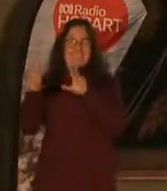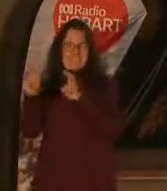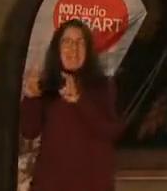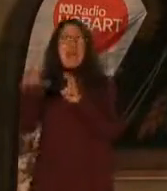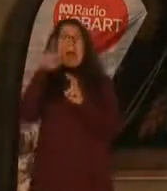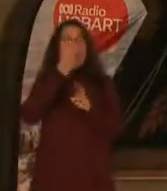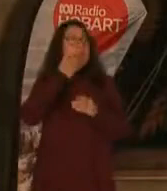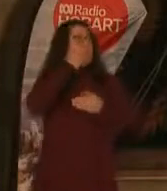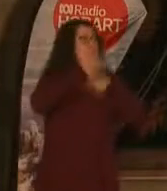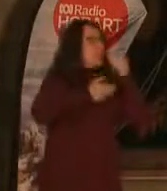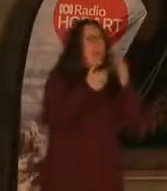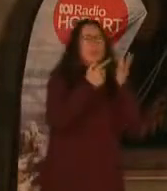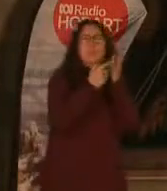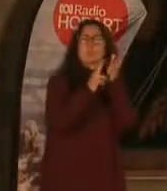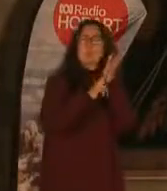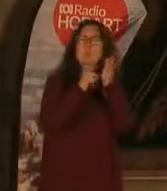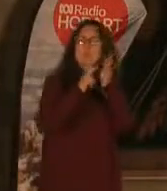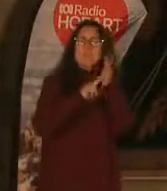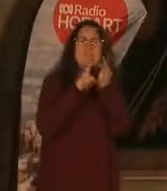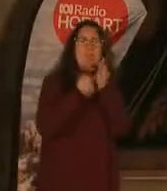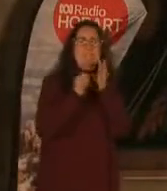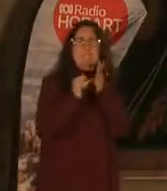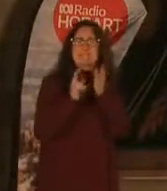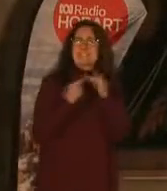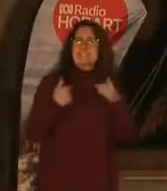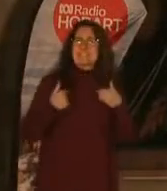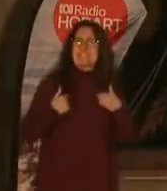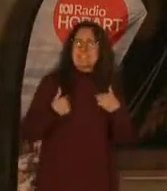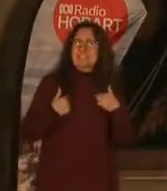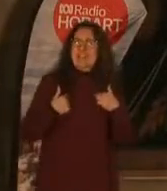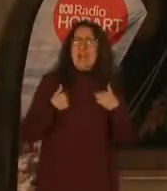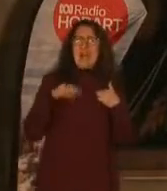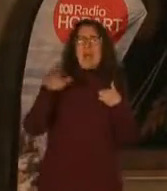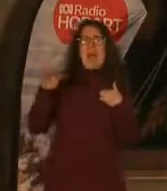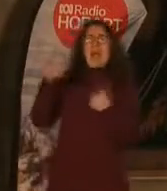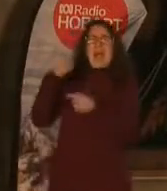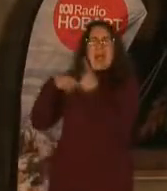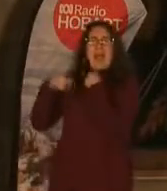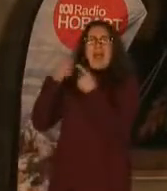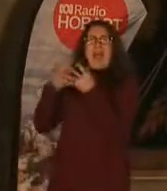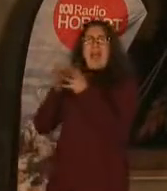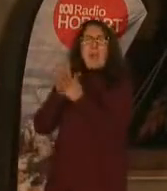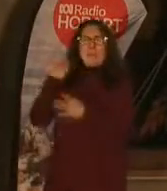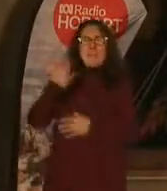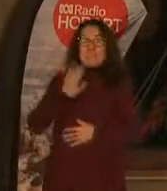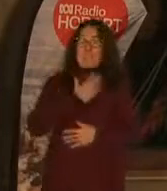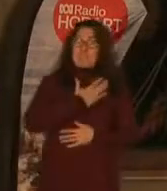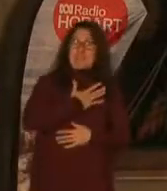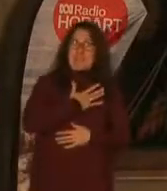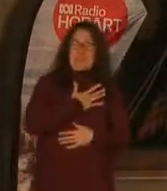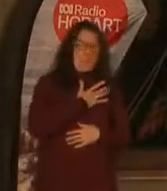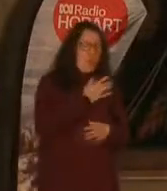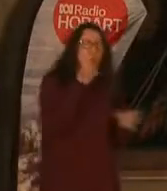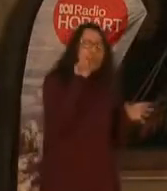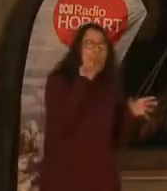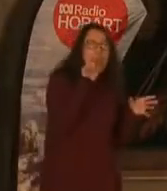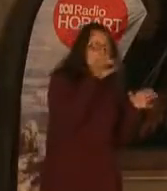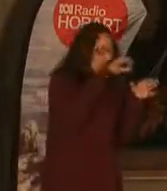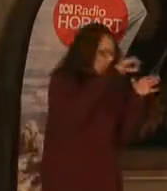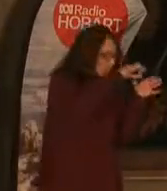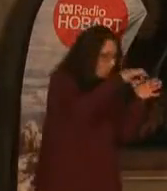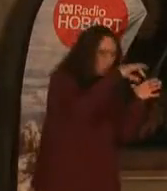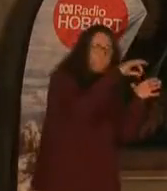into account, to me, like, you know, a drop in the water of a complete understanding. I think a good example